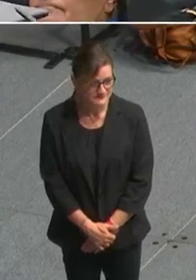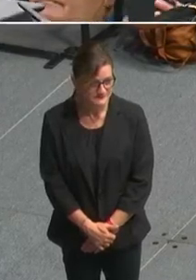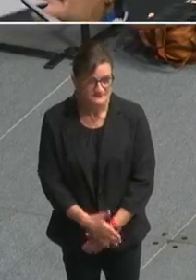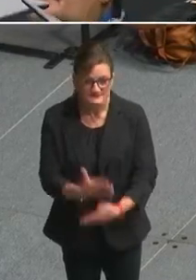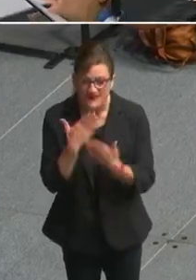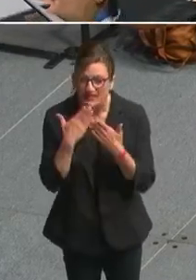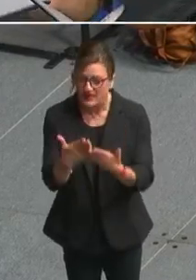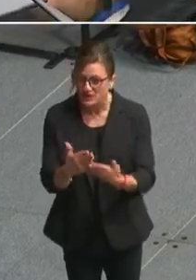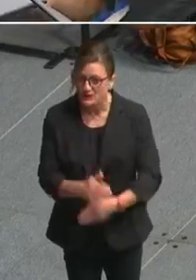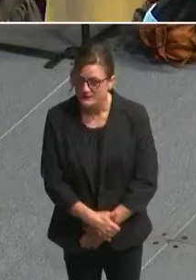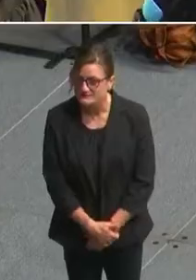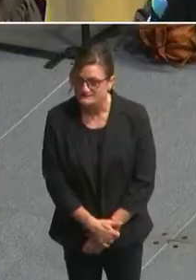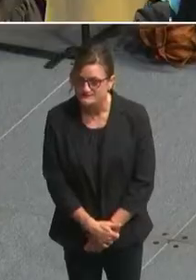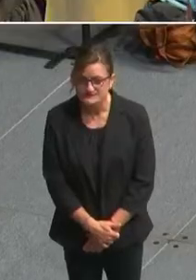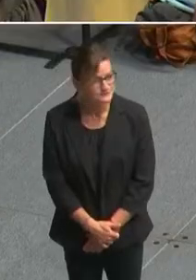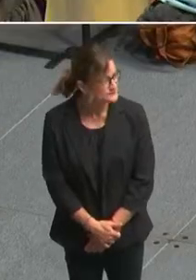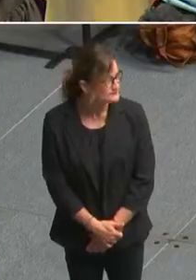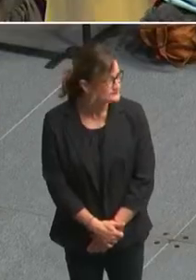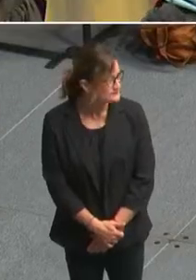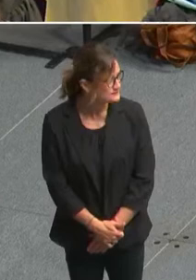Thank you.